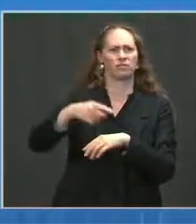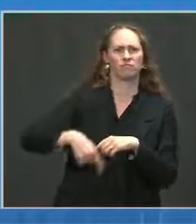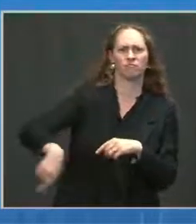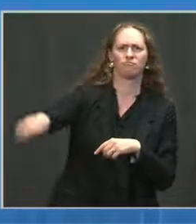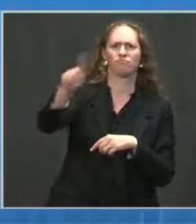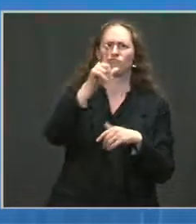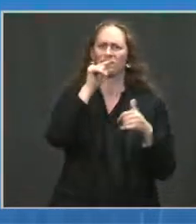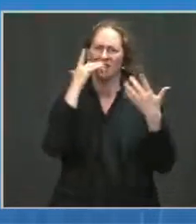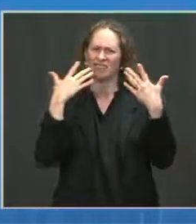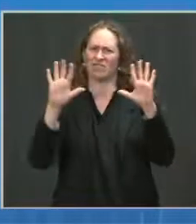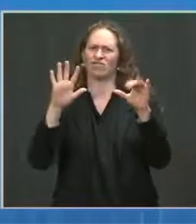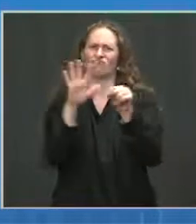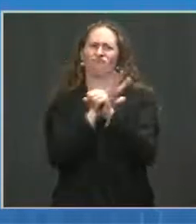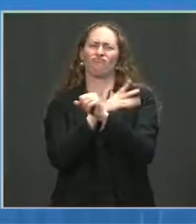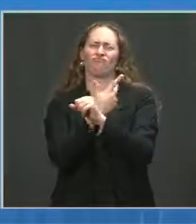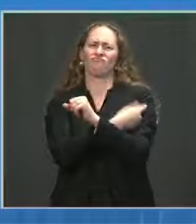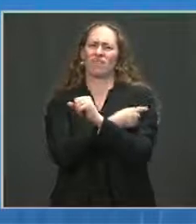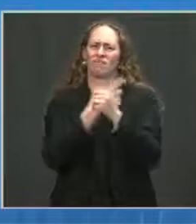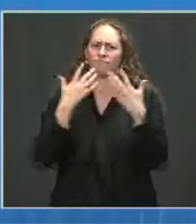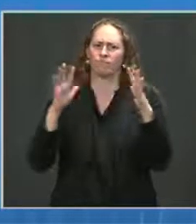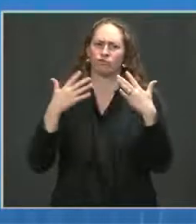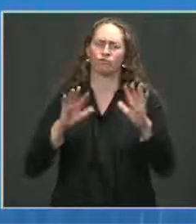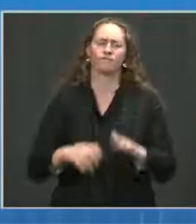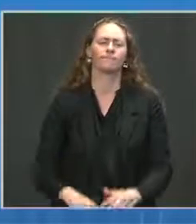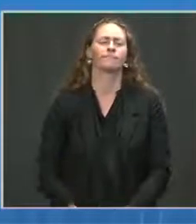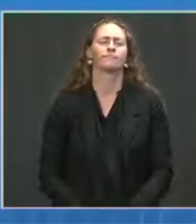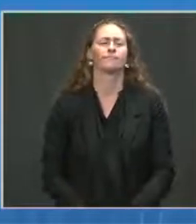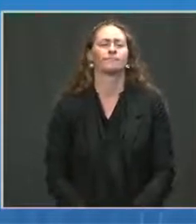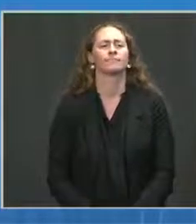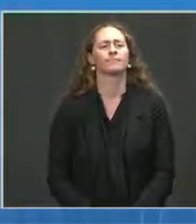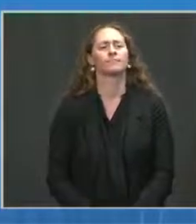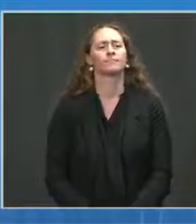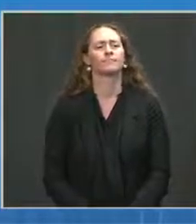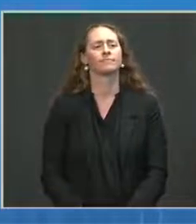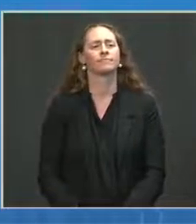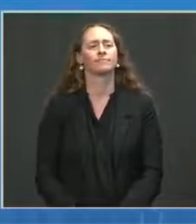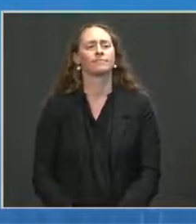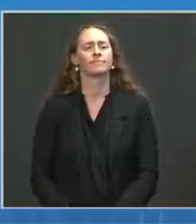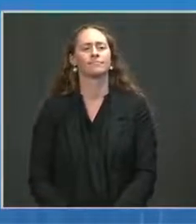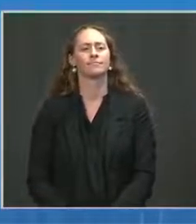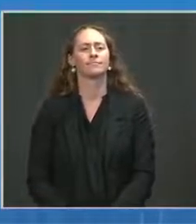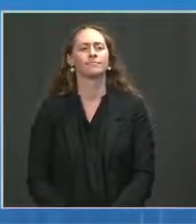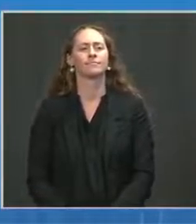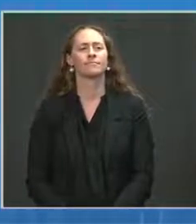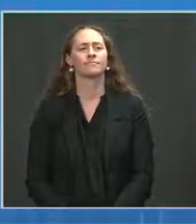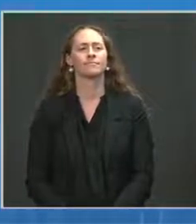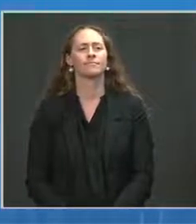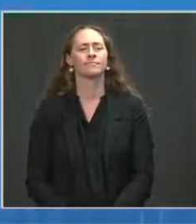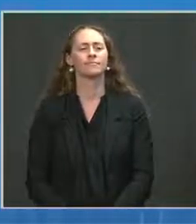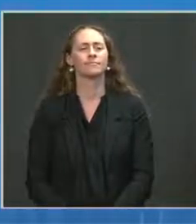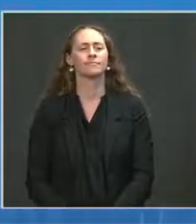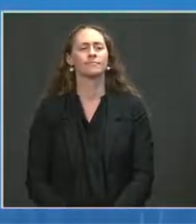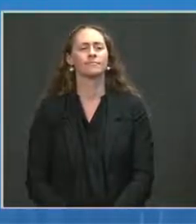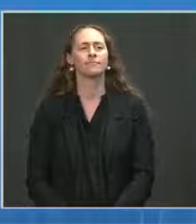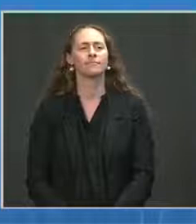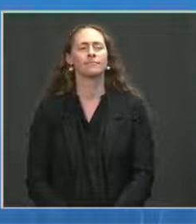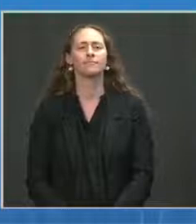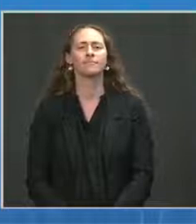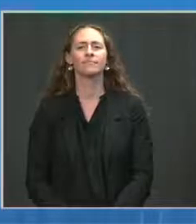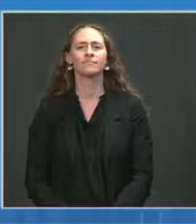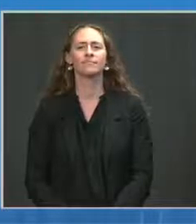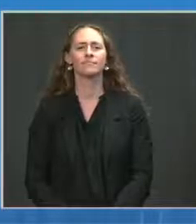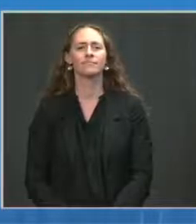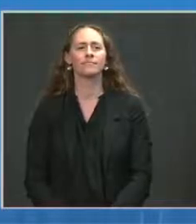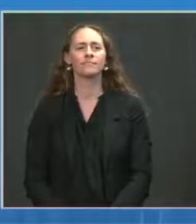large numbers, by definition, even with a high degree of efficacy, you are going to see